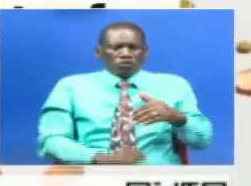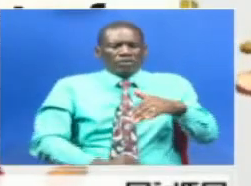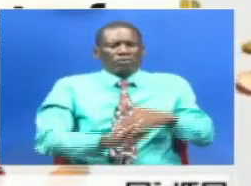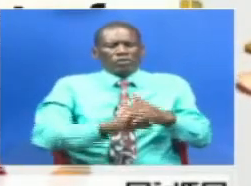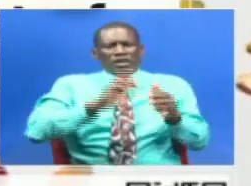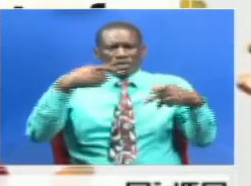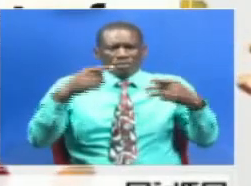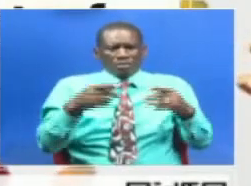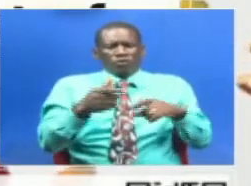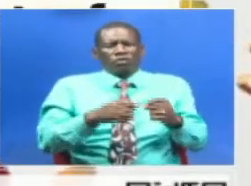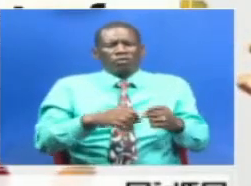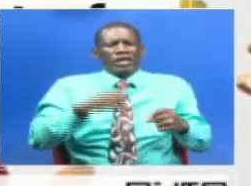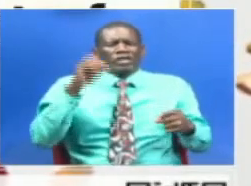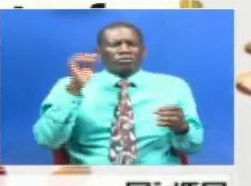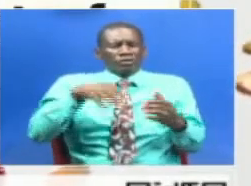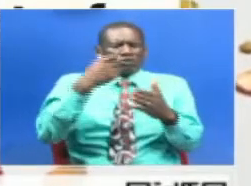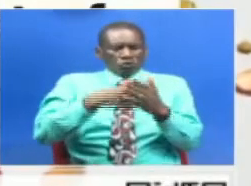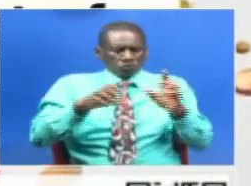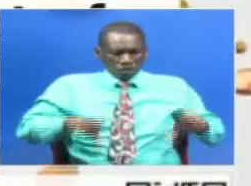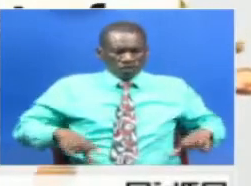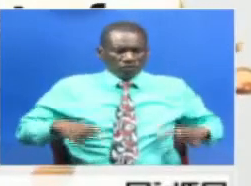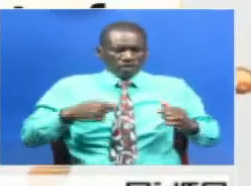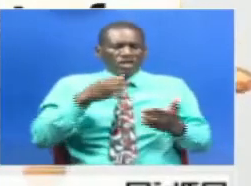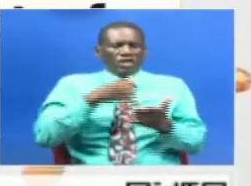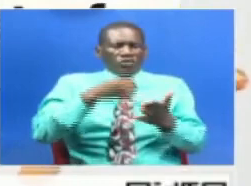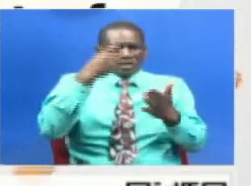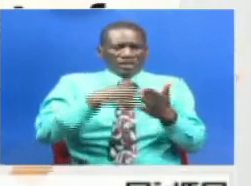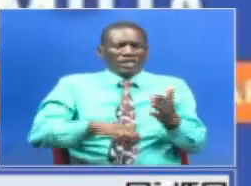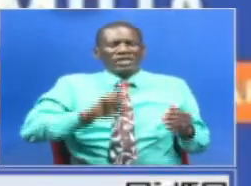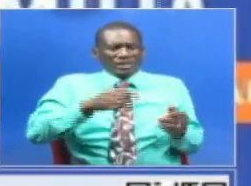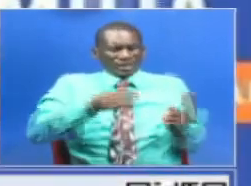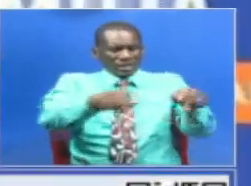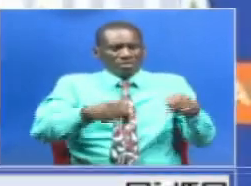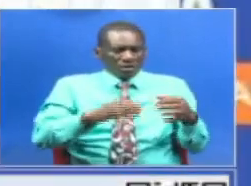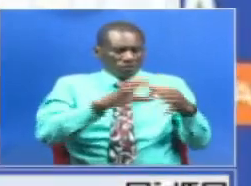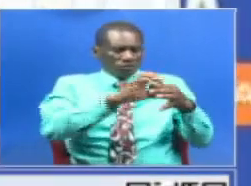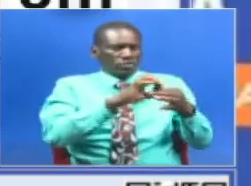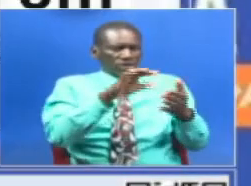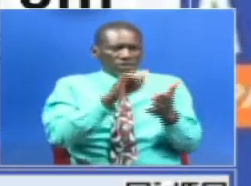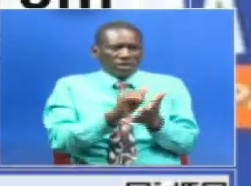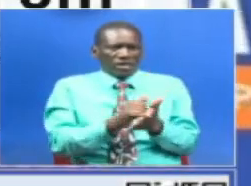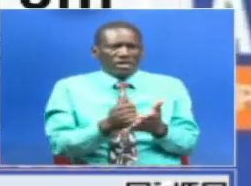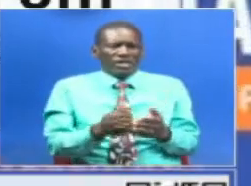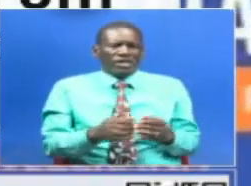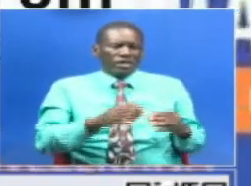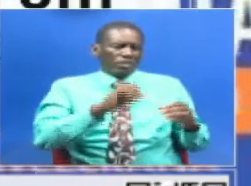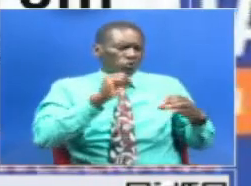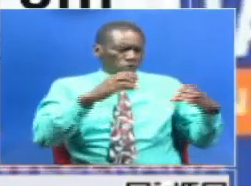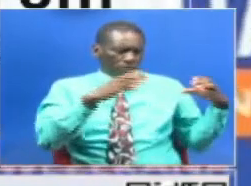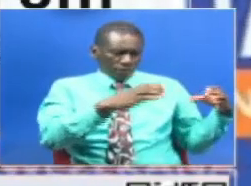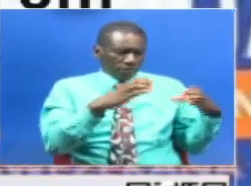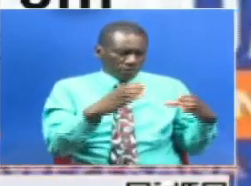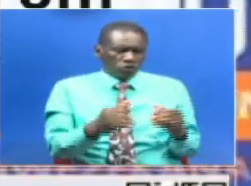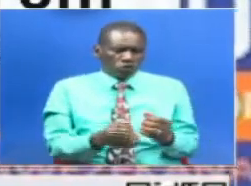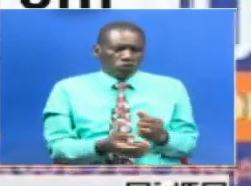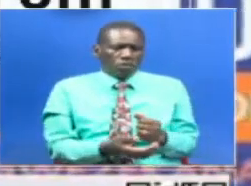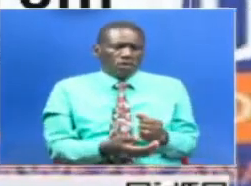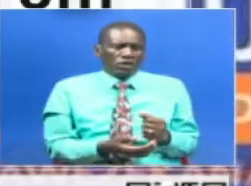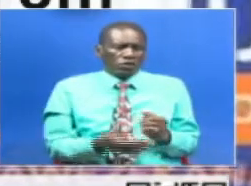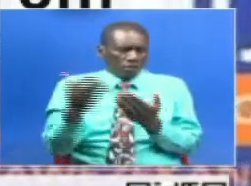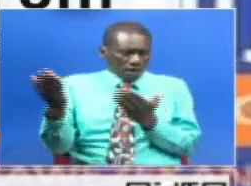including overtaxation. The second interim demand by Azimio is that its constituent parties be allowed to dewhip its rebel